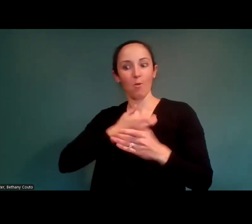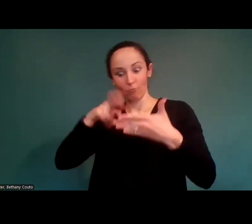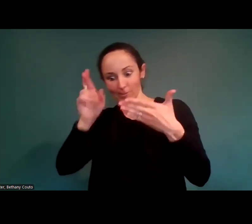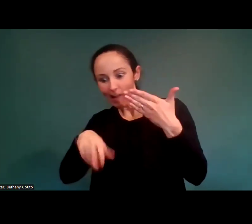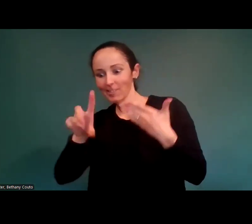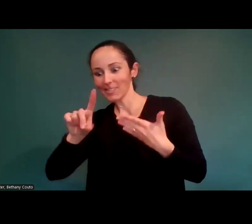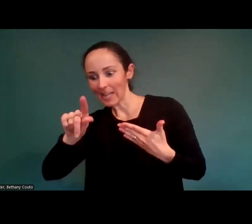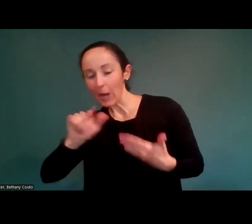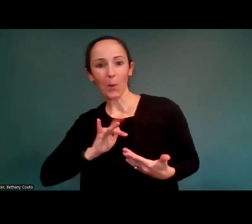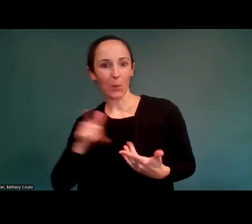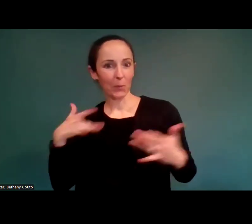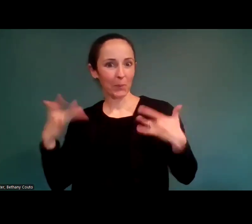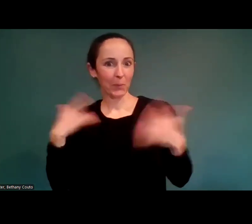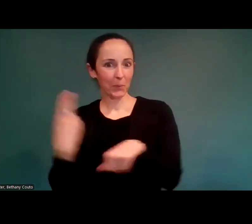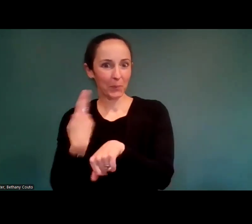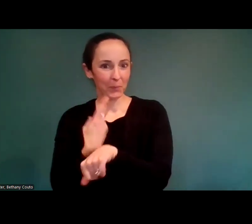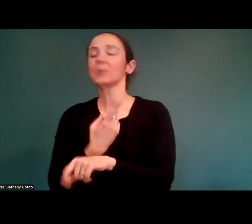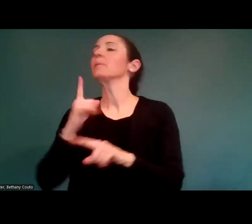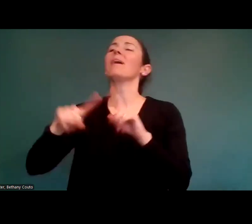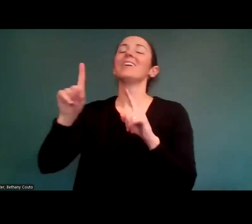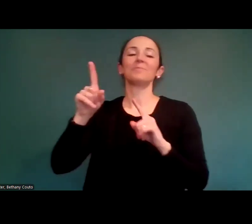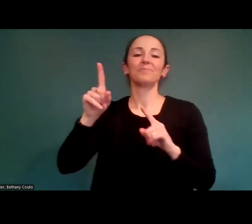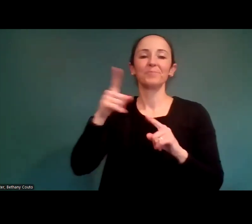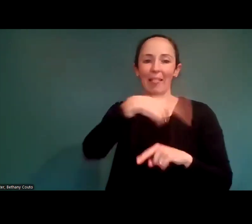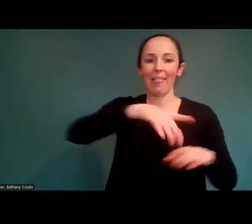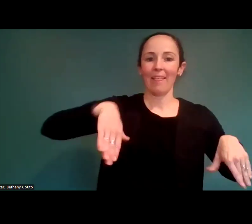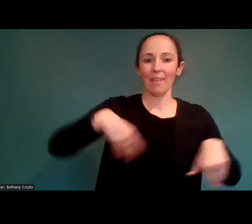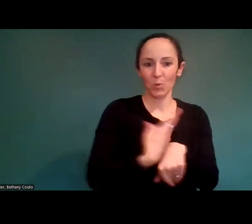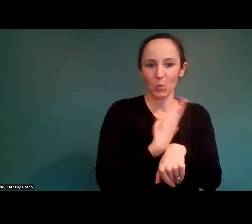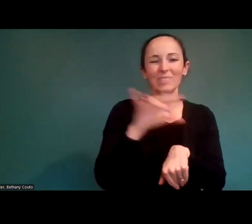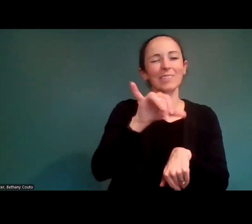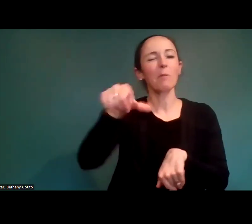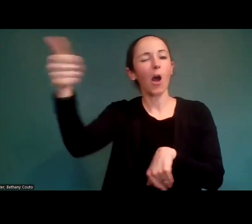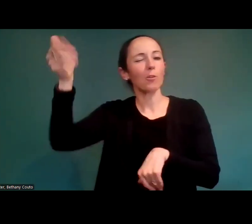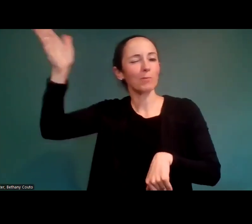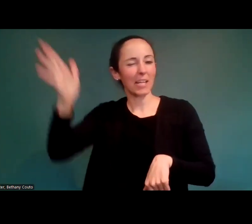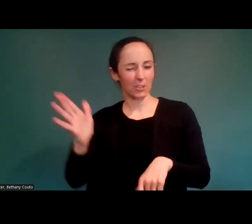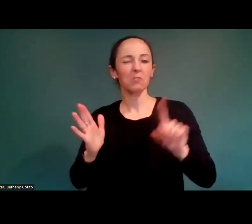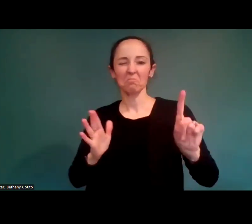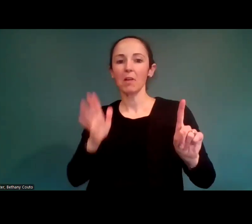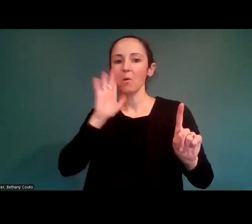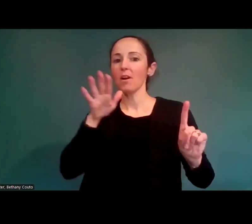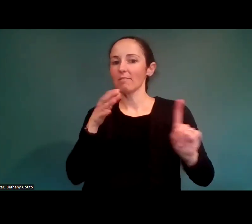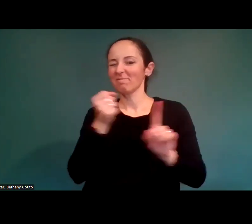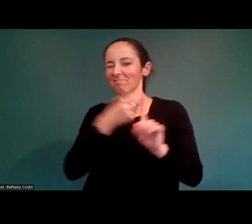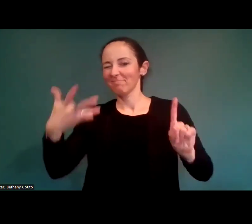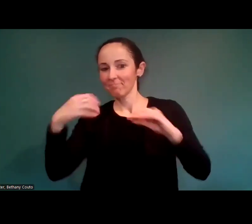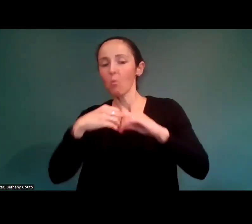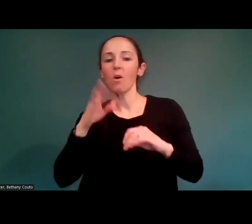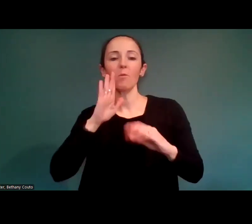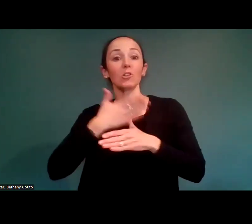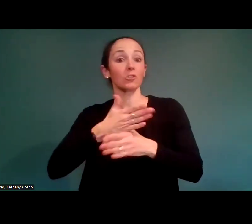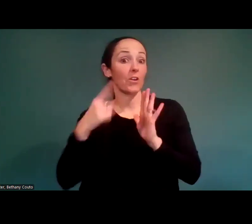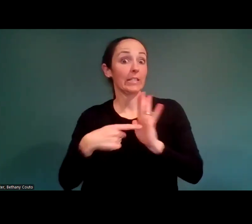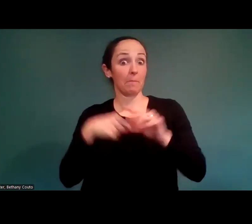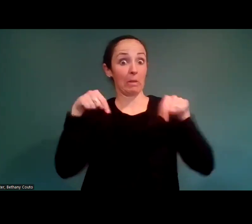not had experiences utilizing it in the way that some of the other presenters have. So I'll share an example that is not this data, but is